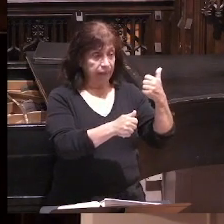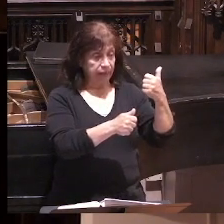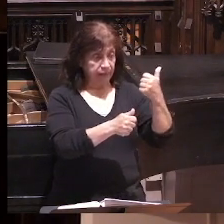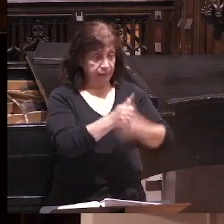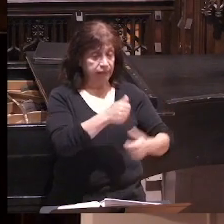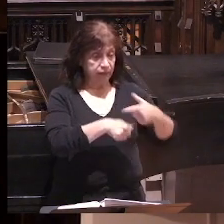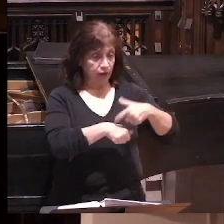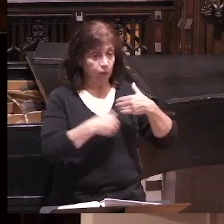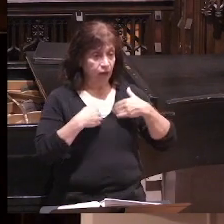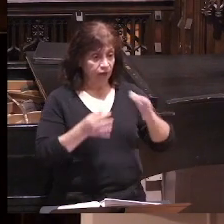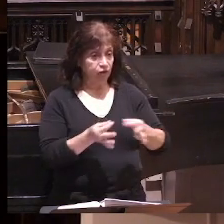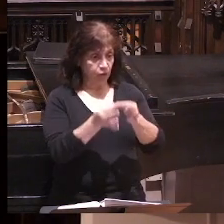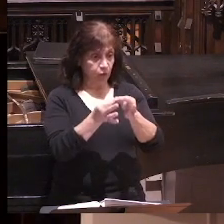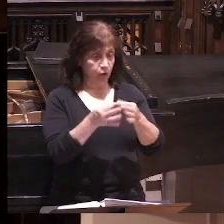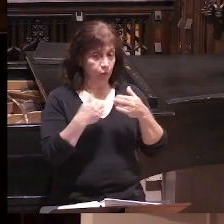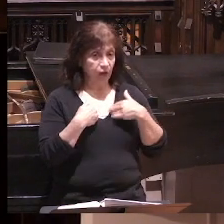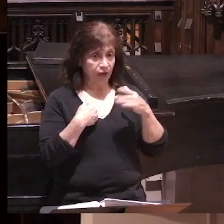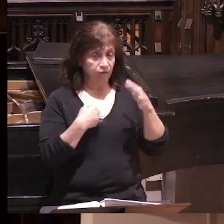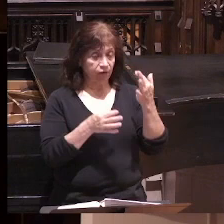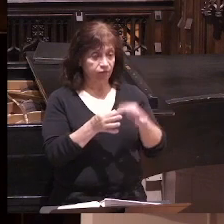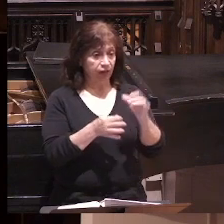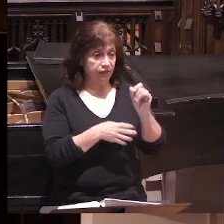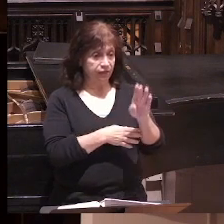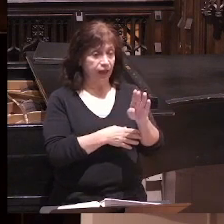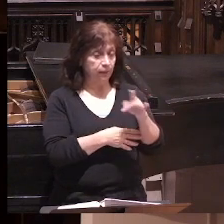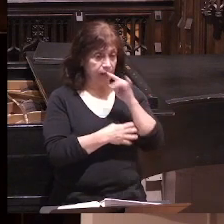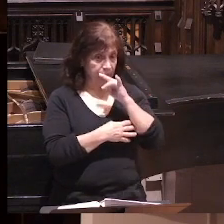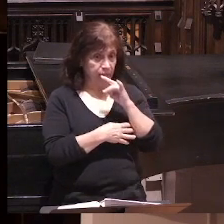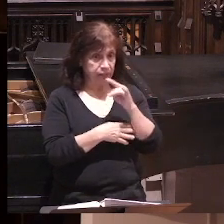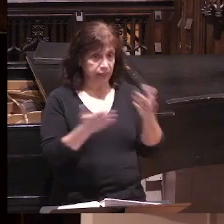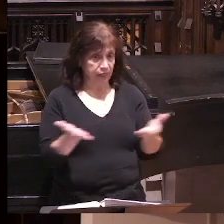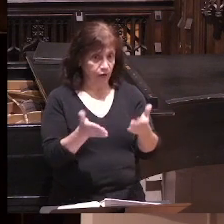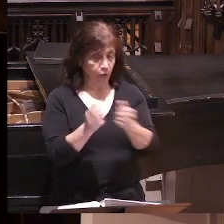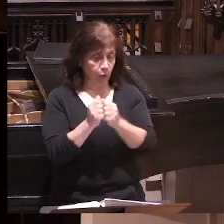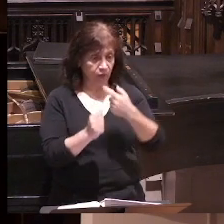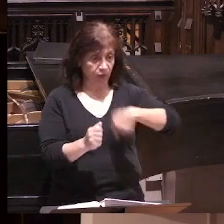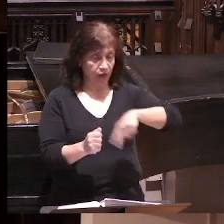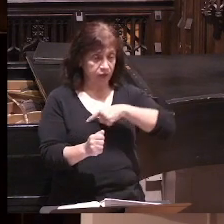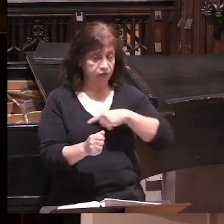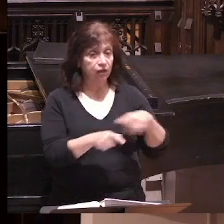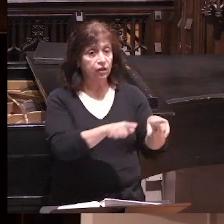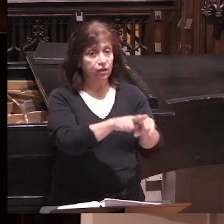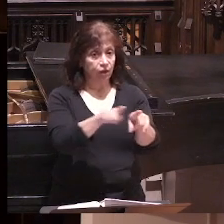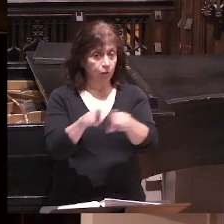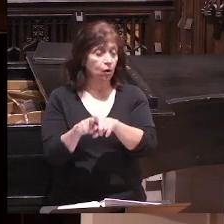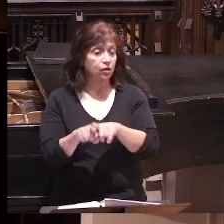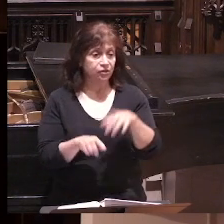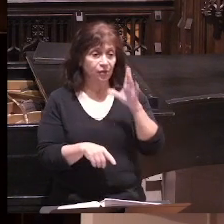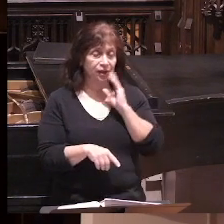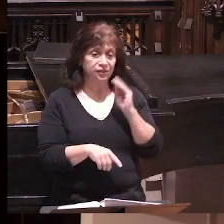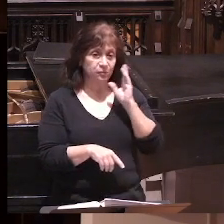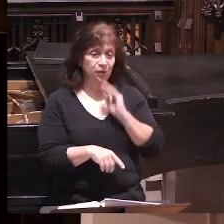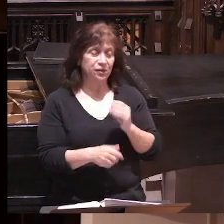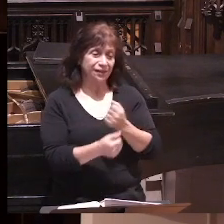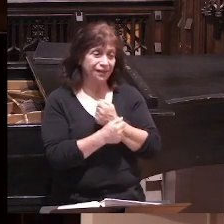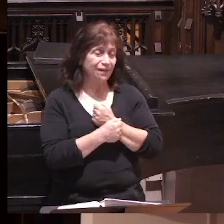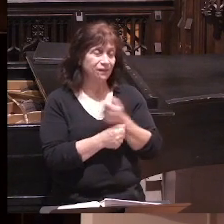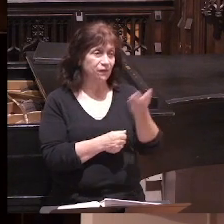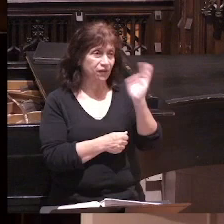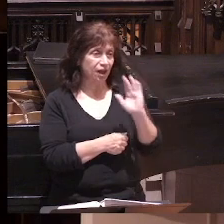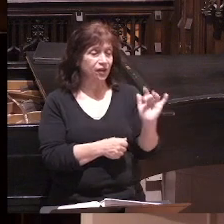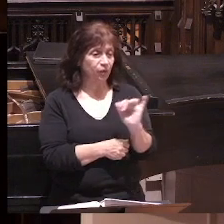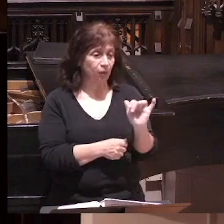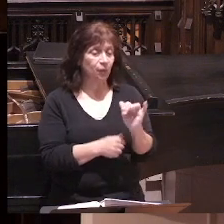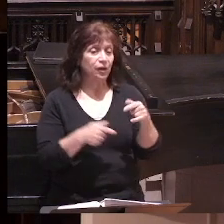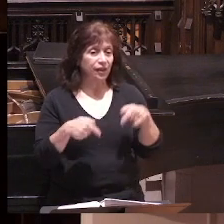Sunday, we have our Faith Lab kids in worship with us, and so they will be also experiencing the love of God